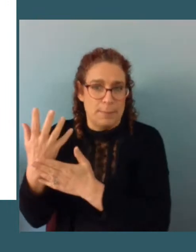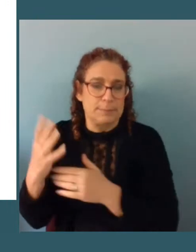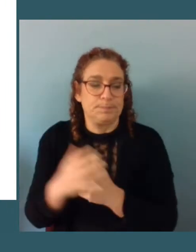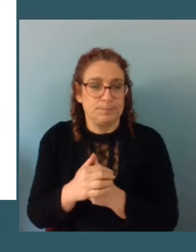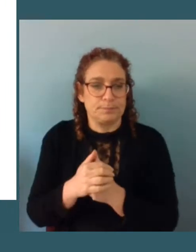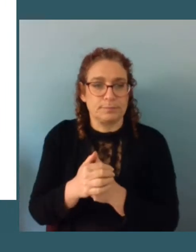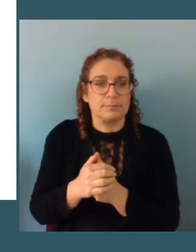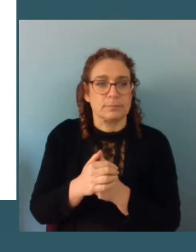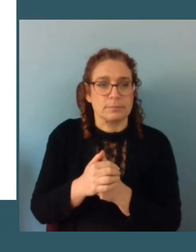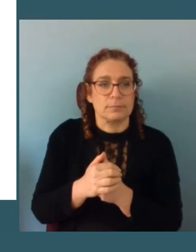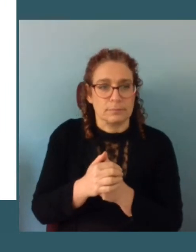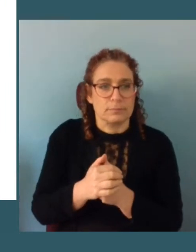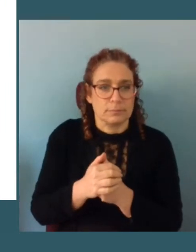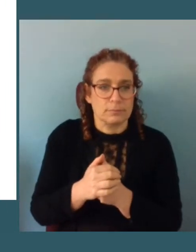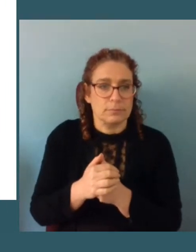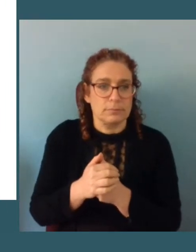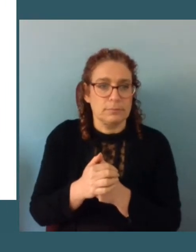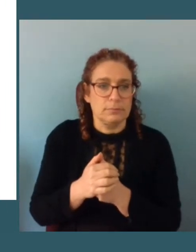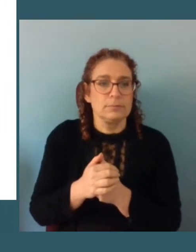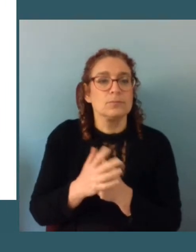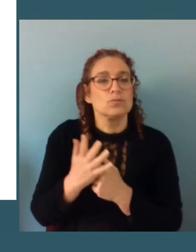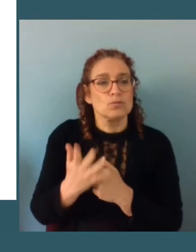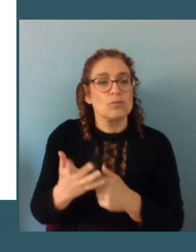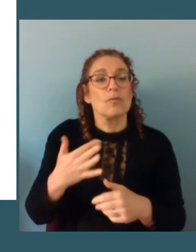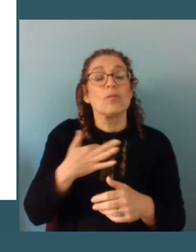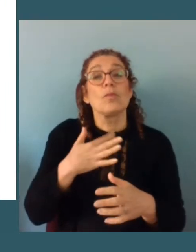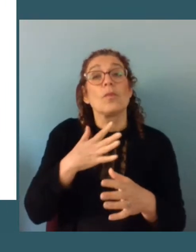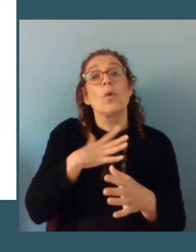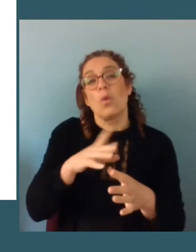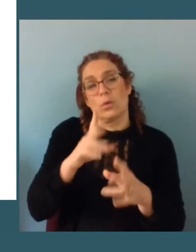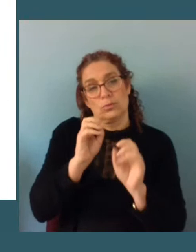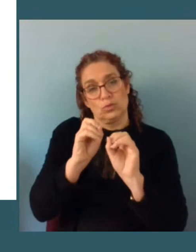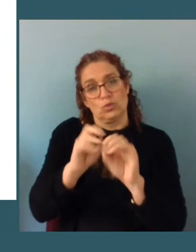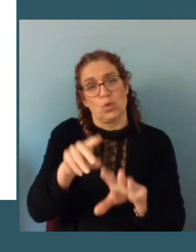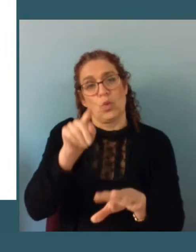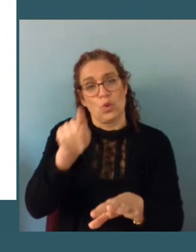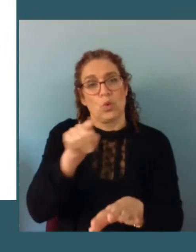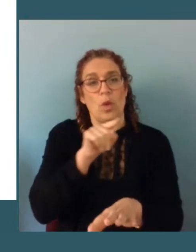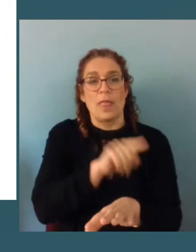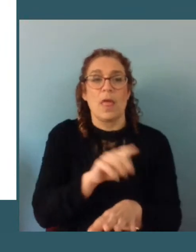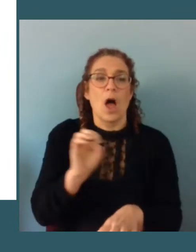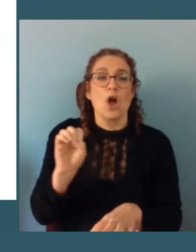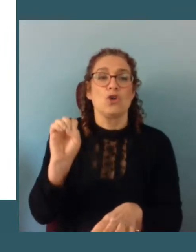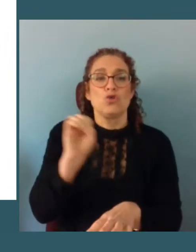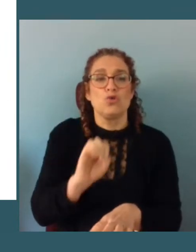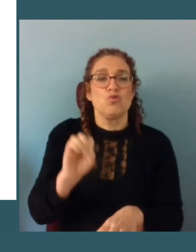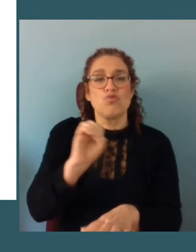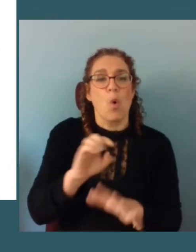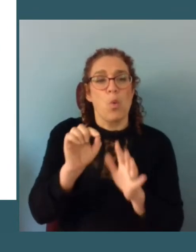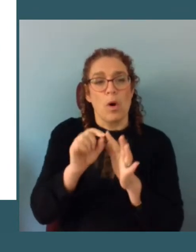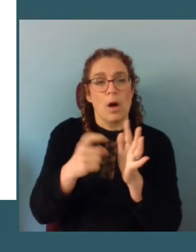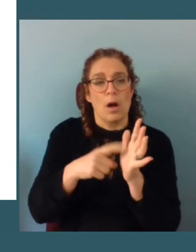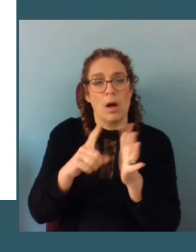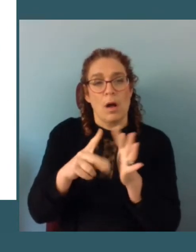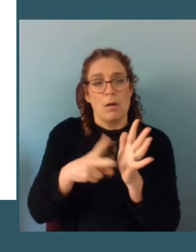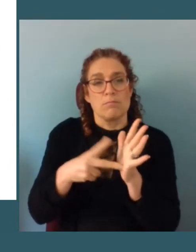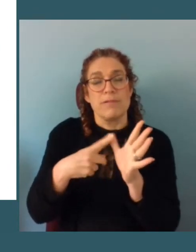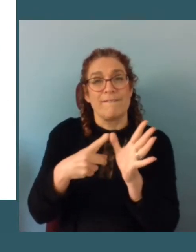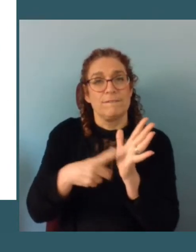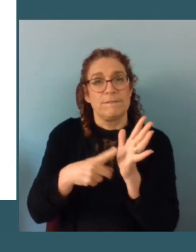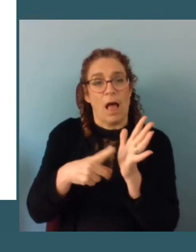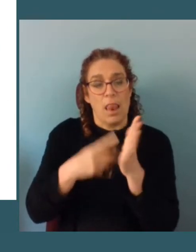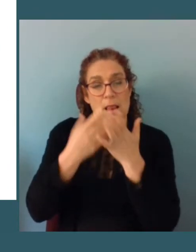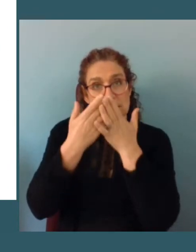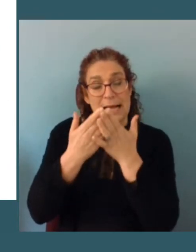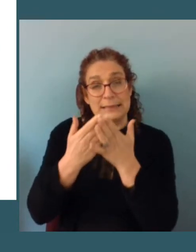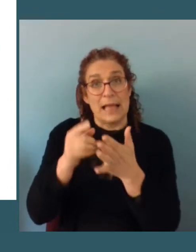basis, I would like to draw your attention to the EuroPreval study, which is a birth cohort